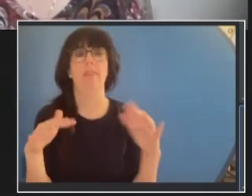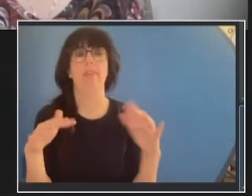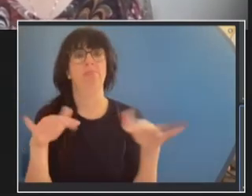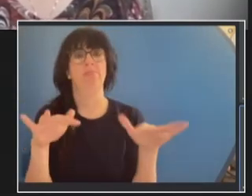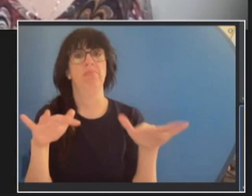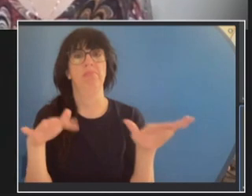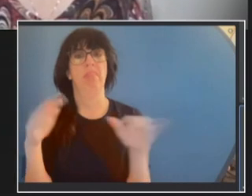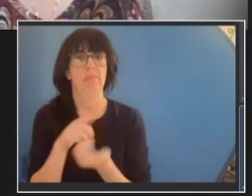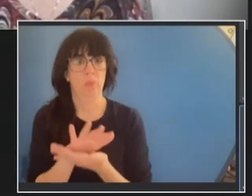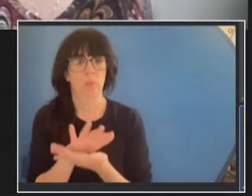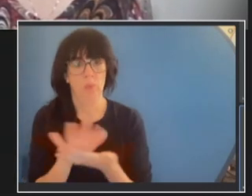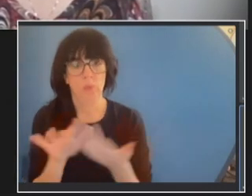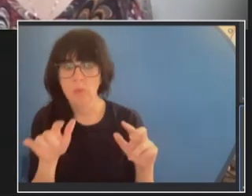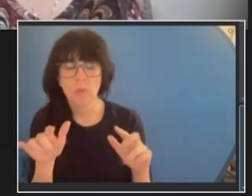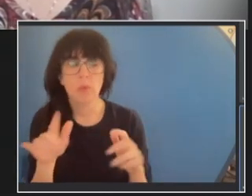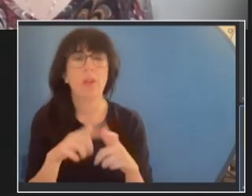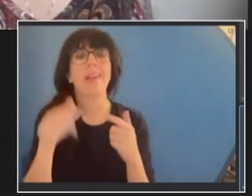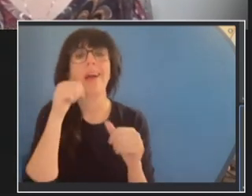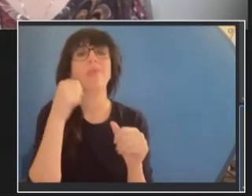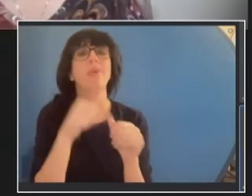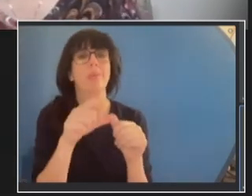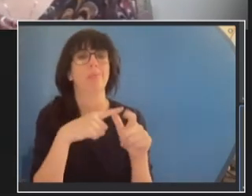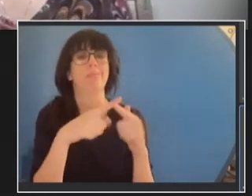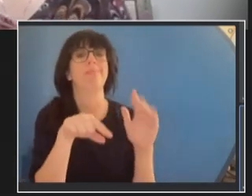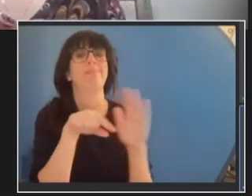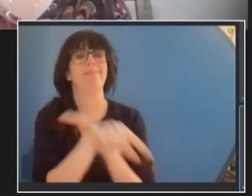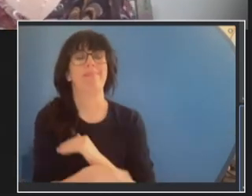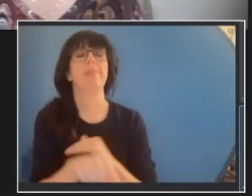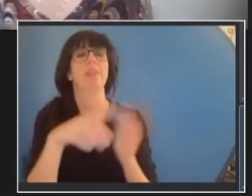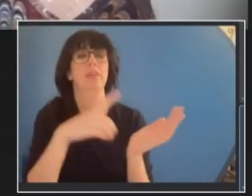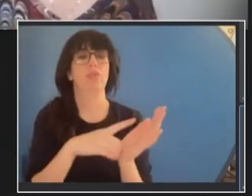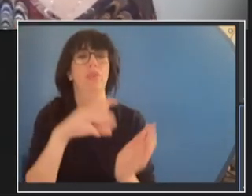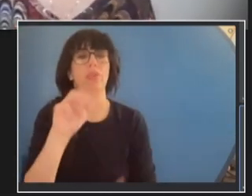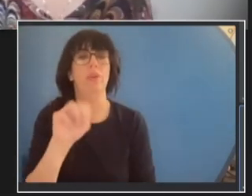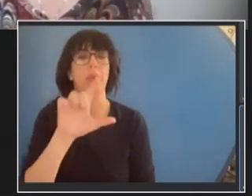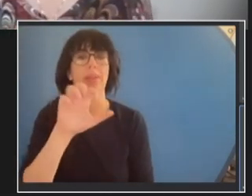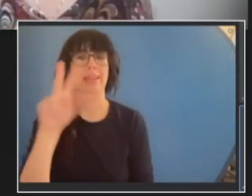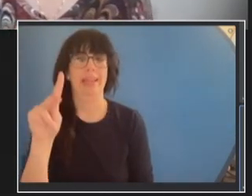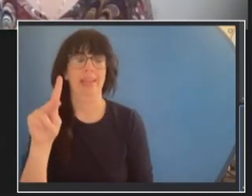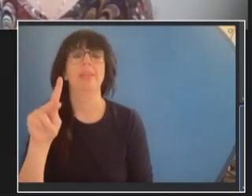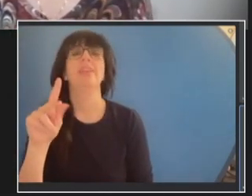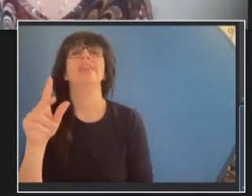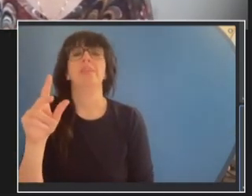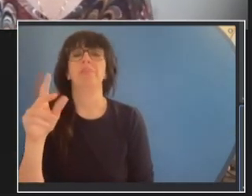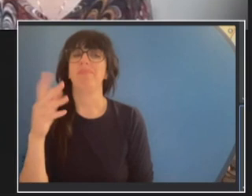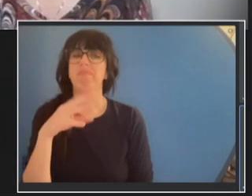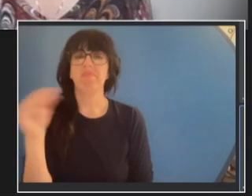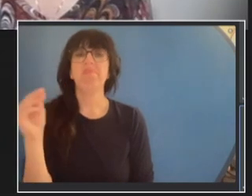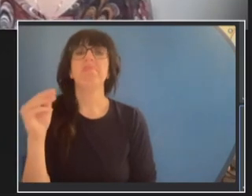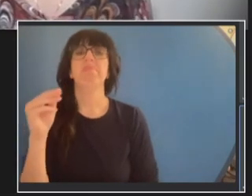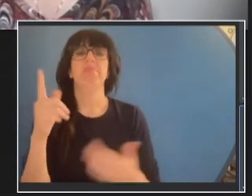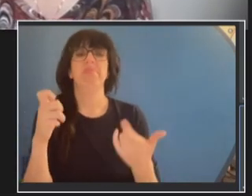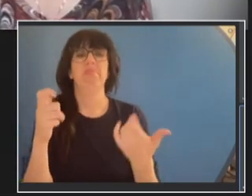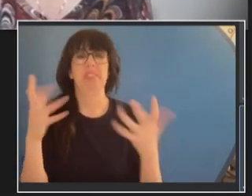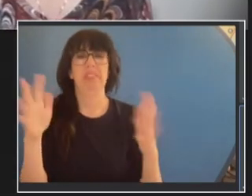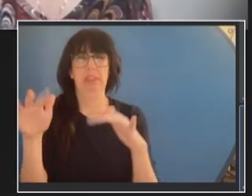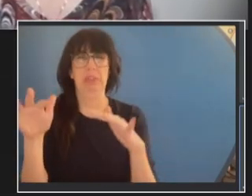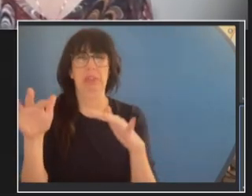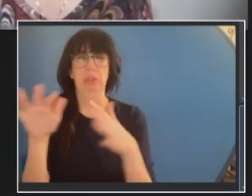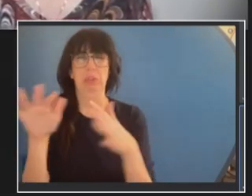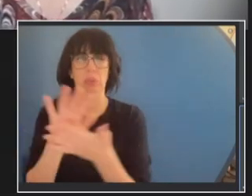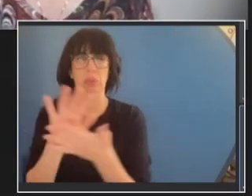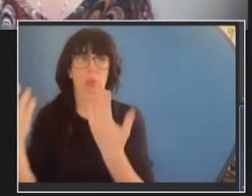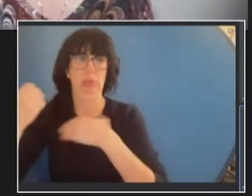the assassination of Dr. Martin Luther King, and of course being out of school for that, as well as Baltimore and other cities